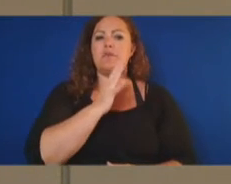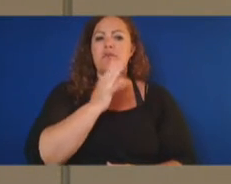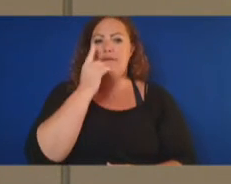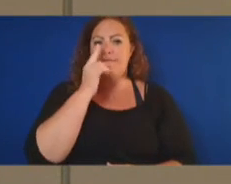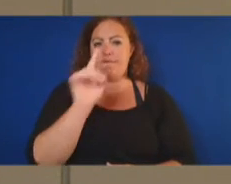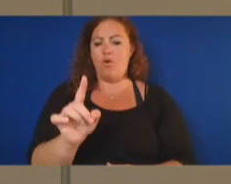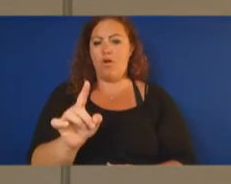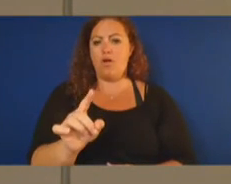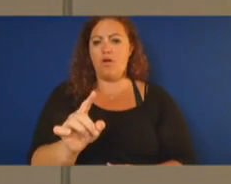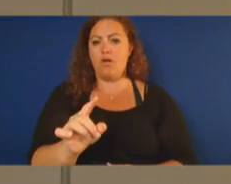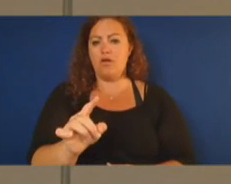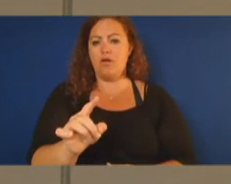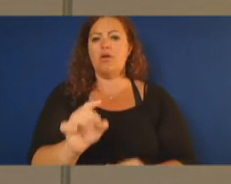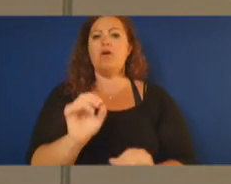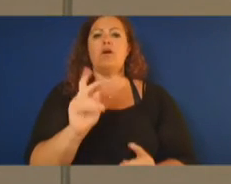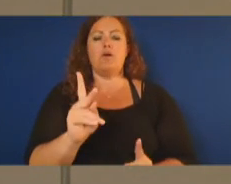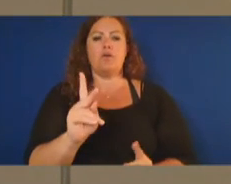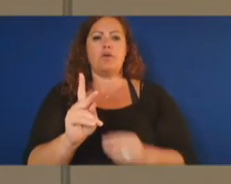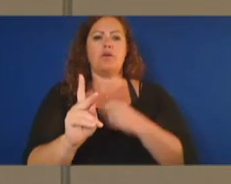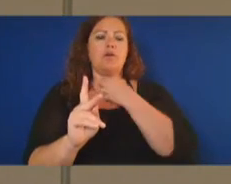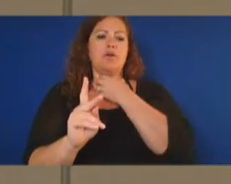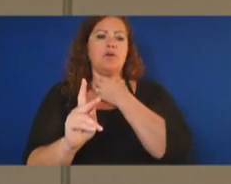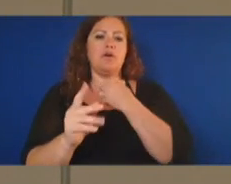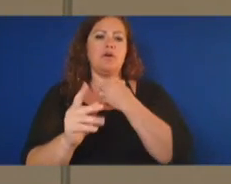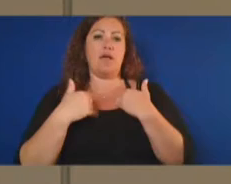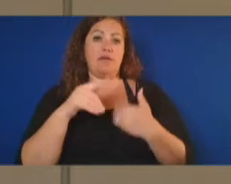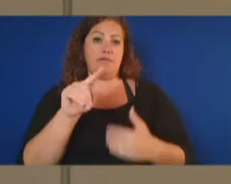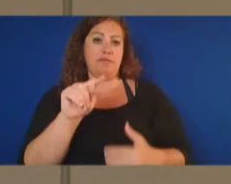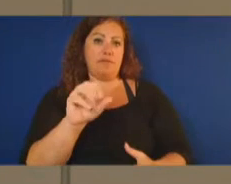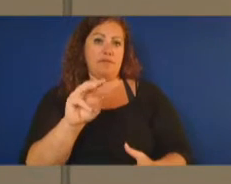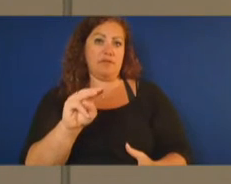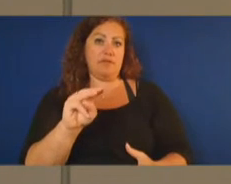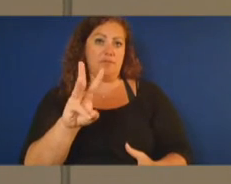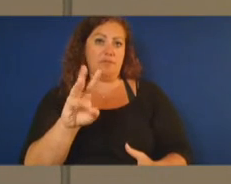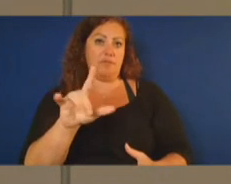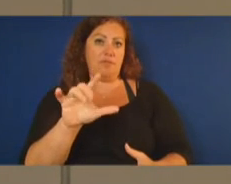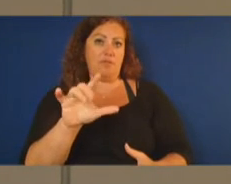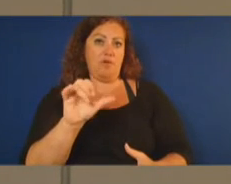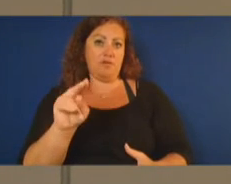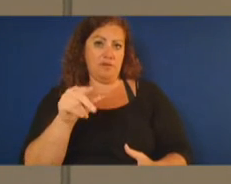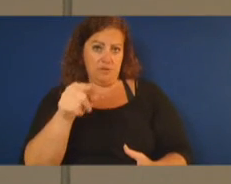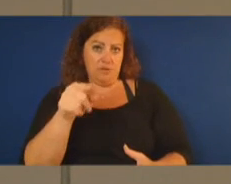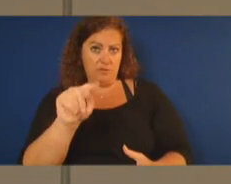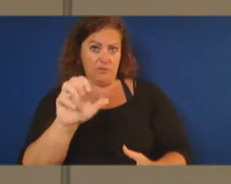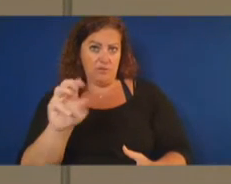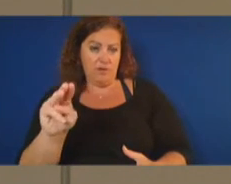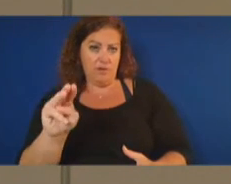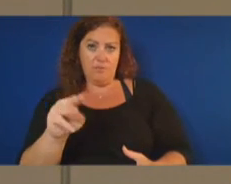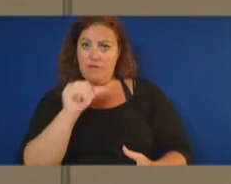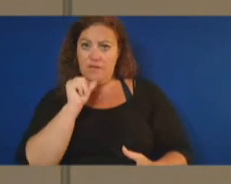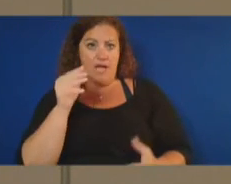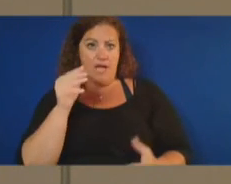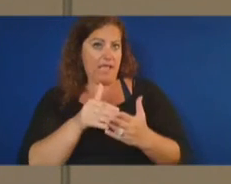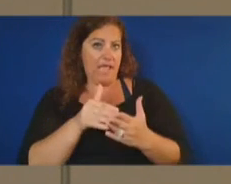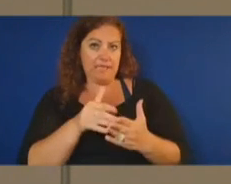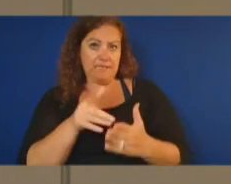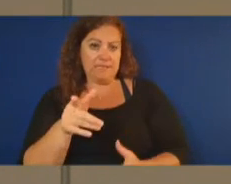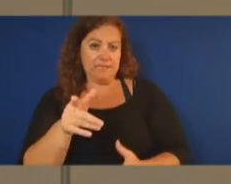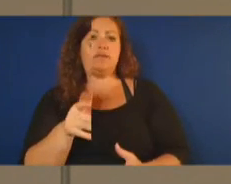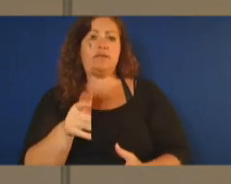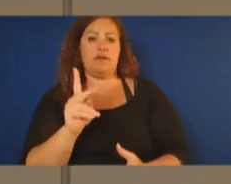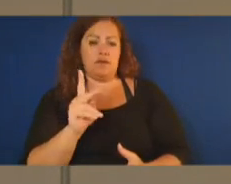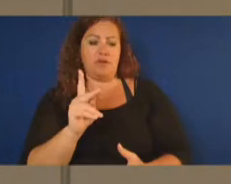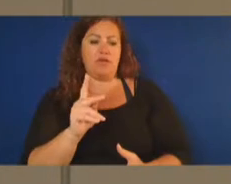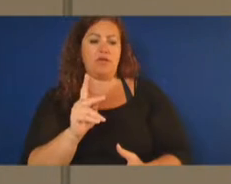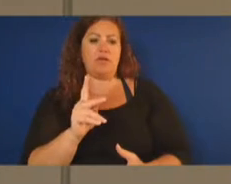right okay so I have Tom Wilson are you Tom Wilson and you're not against that's okay so